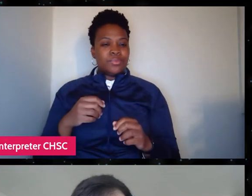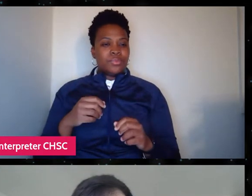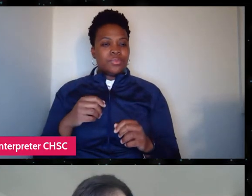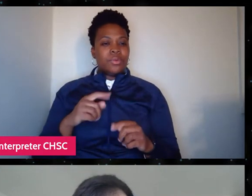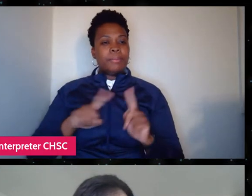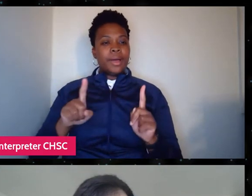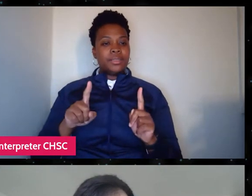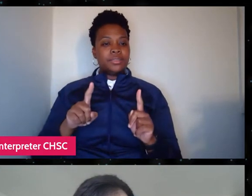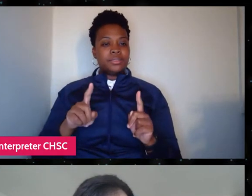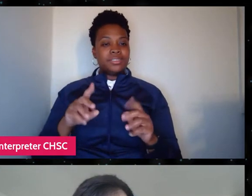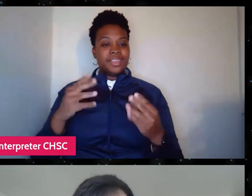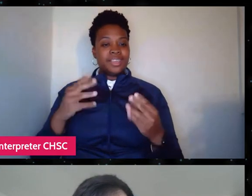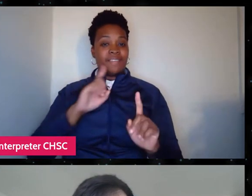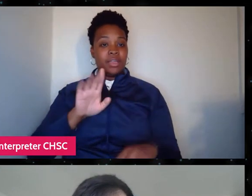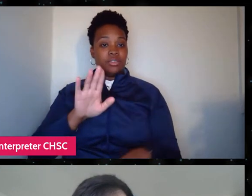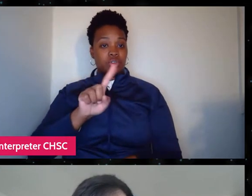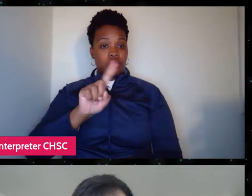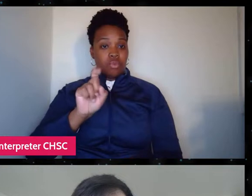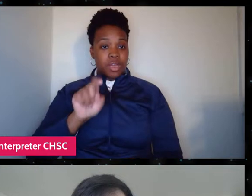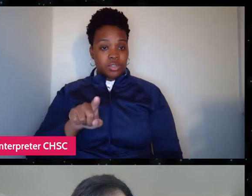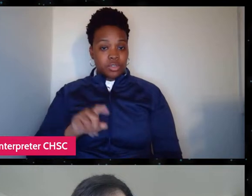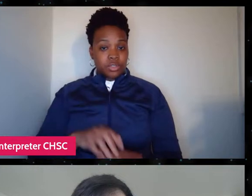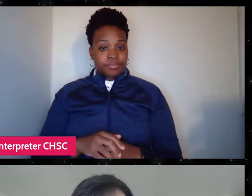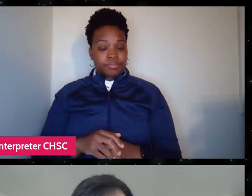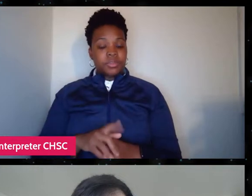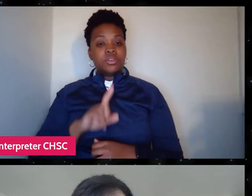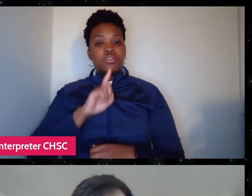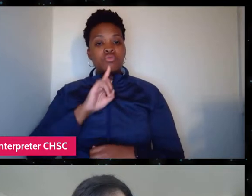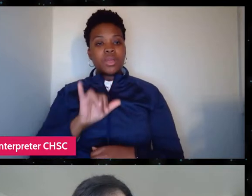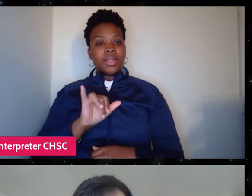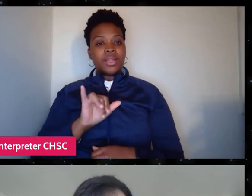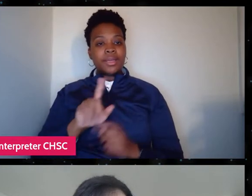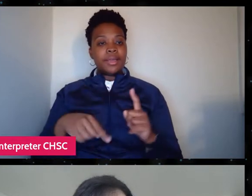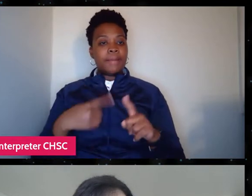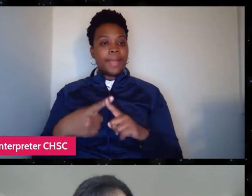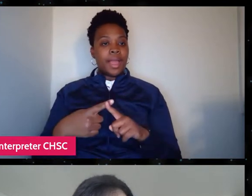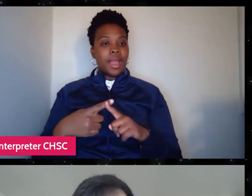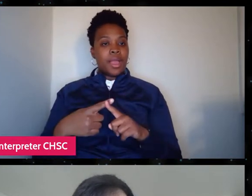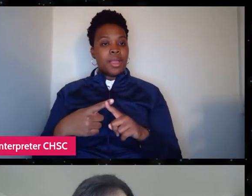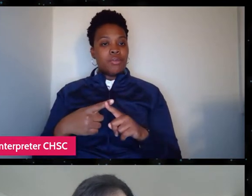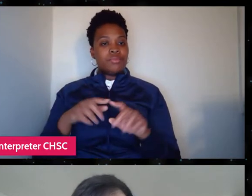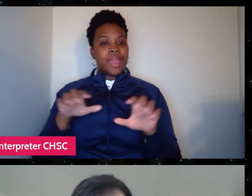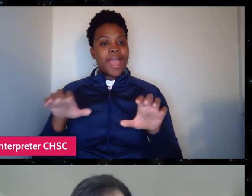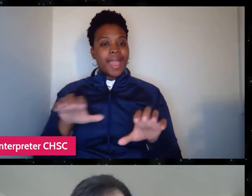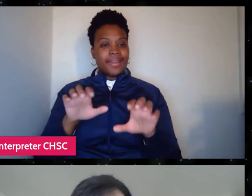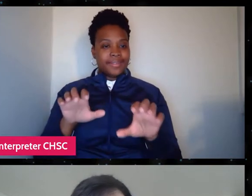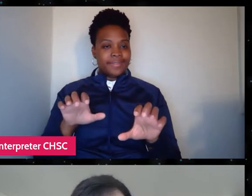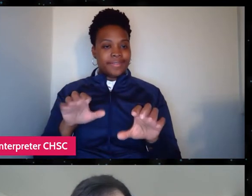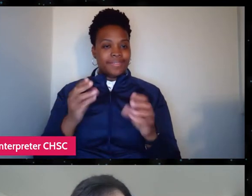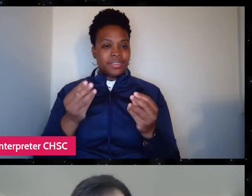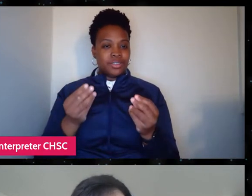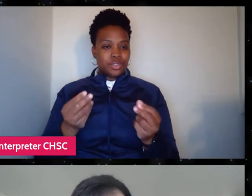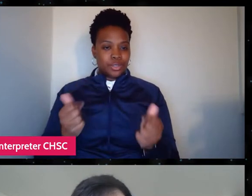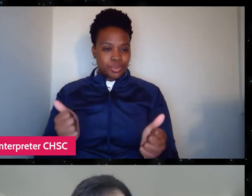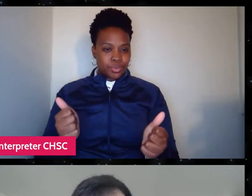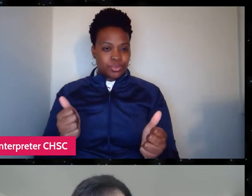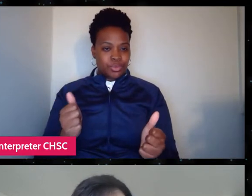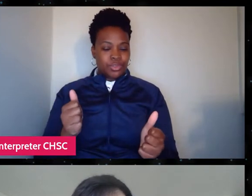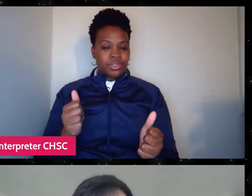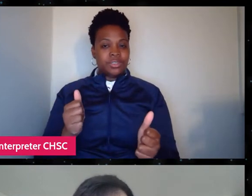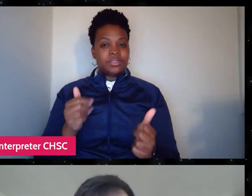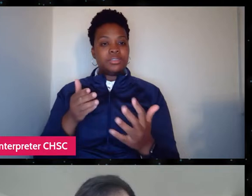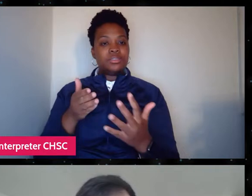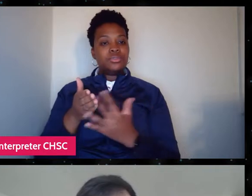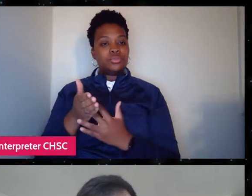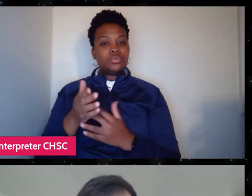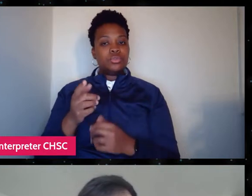complete the answer to your question, it's really about an active, viable solution. And it's through the entry point